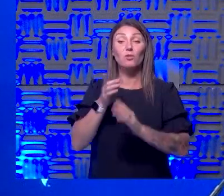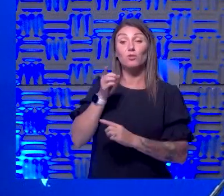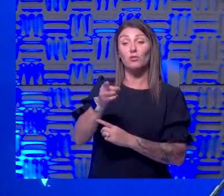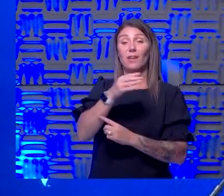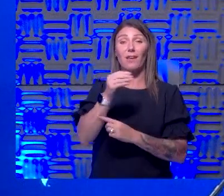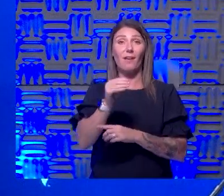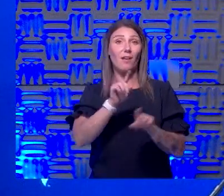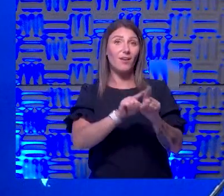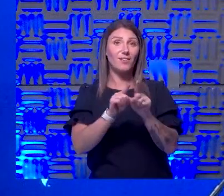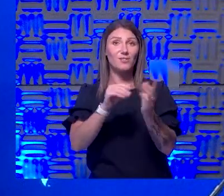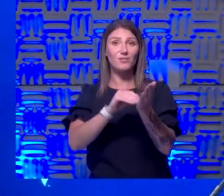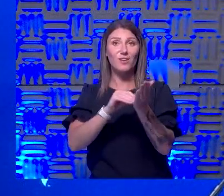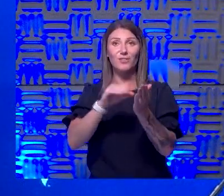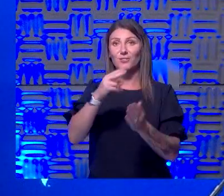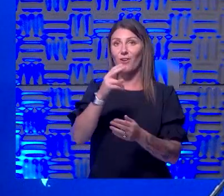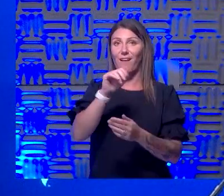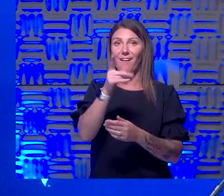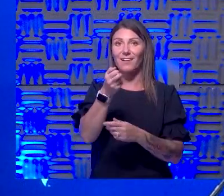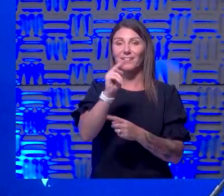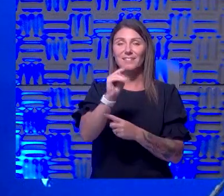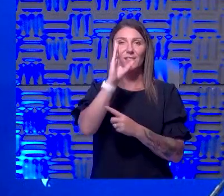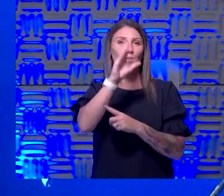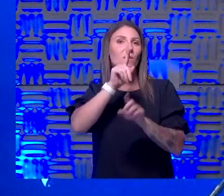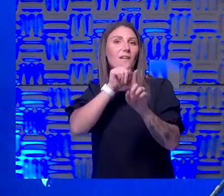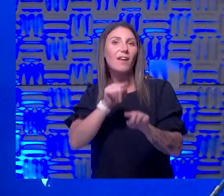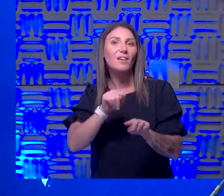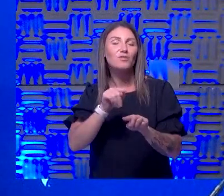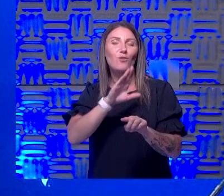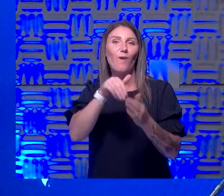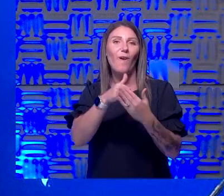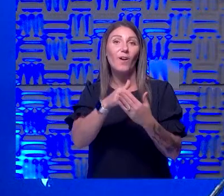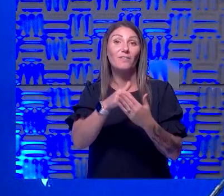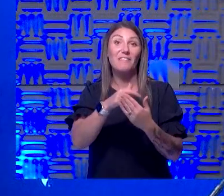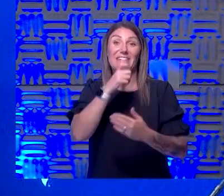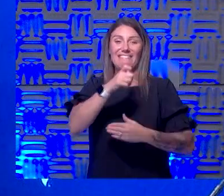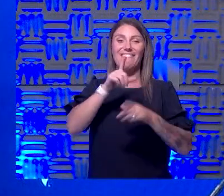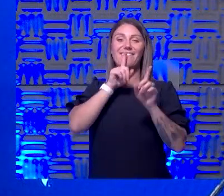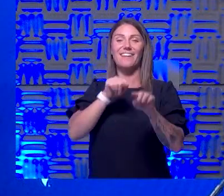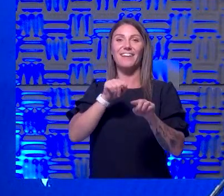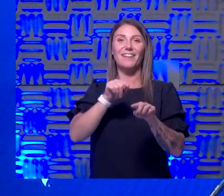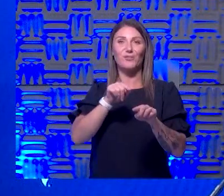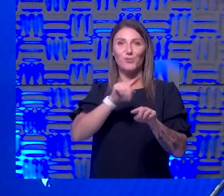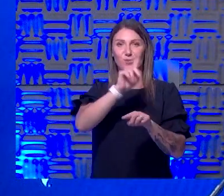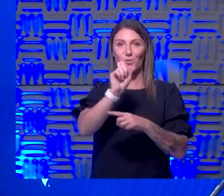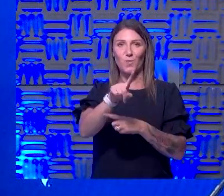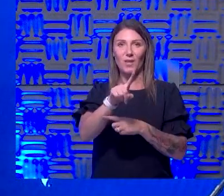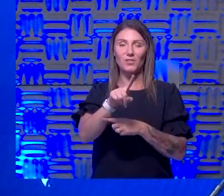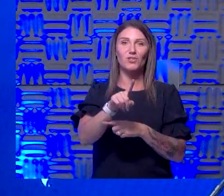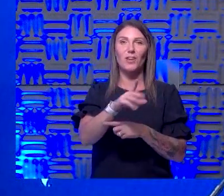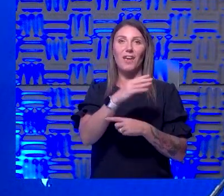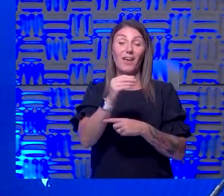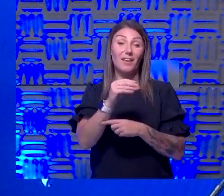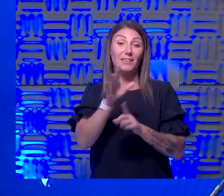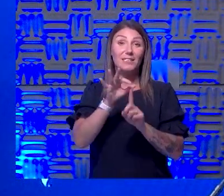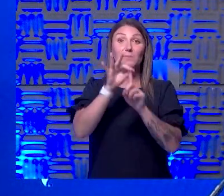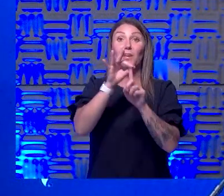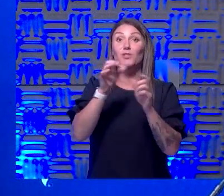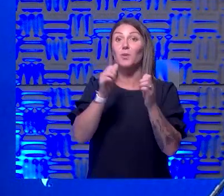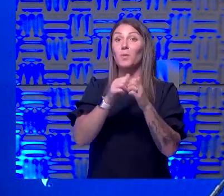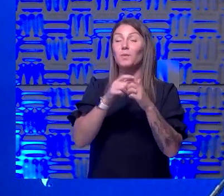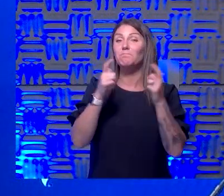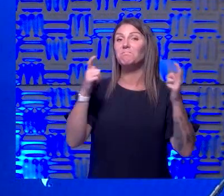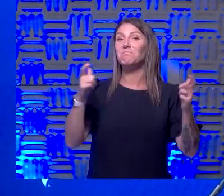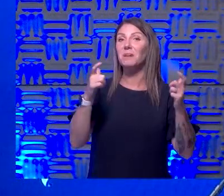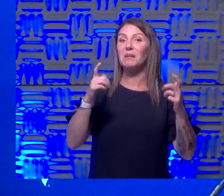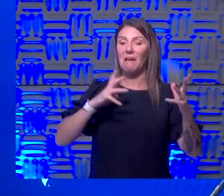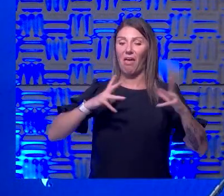with Dr. Hawkinson, will be here to answer some of those unanswered questions, especially as we head into another big holiday